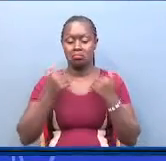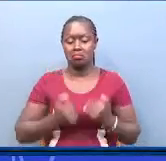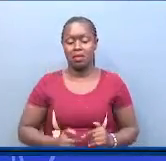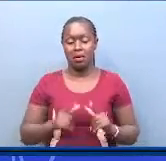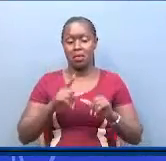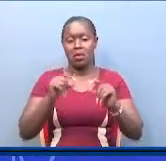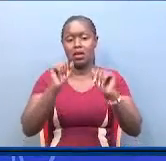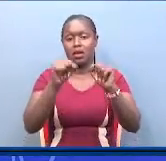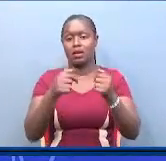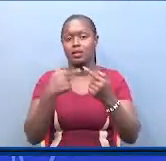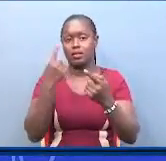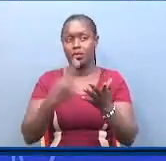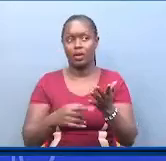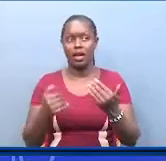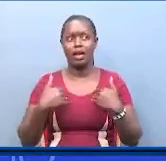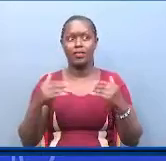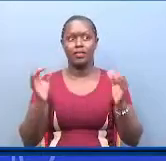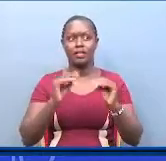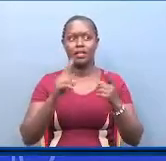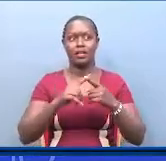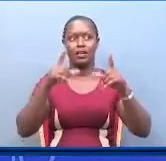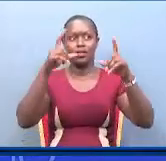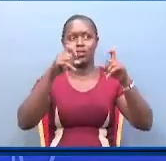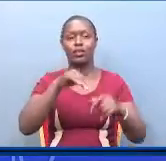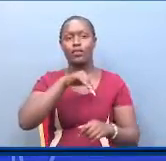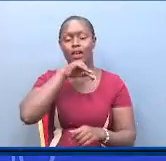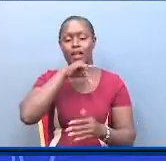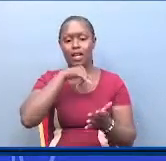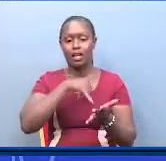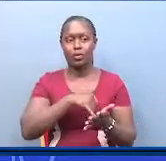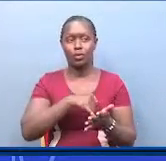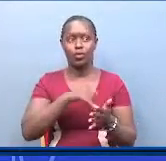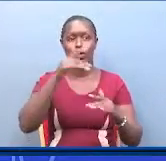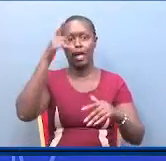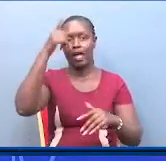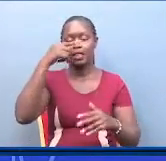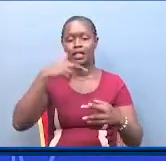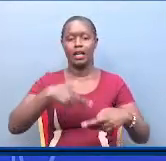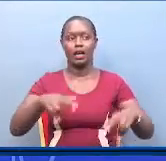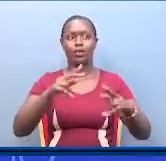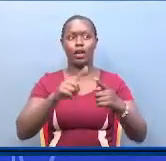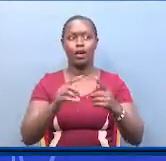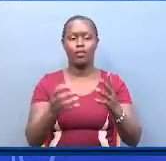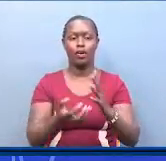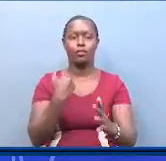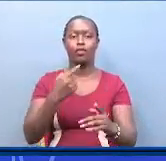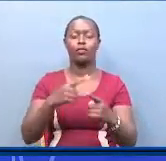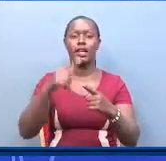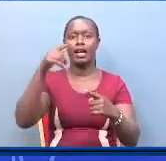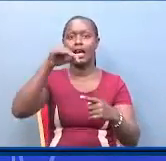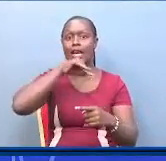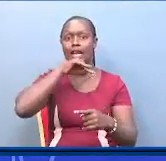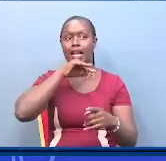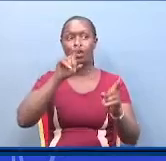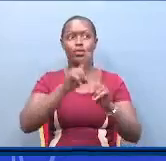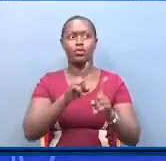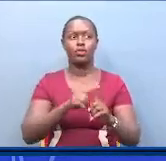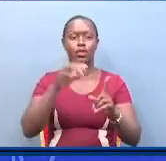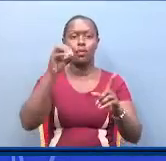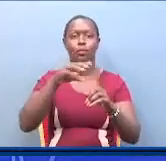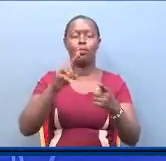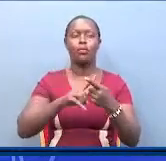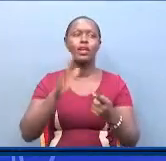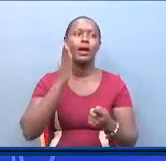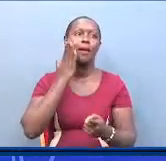you, I have not seen any photo of Raila, including on Thika Road. They have removed Raila's face on Thika Road, and they have put Martha Karua.